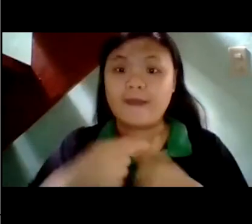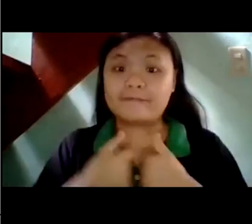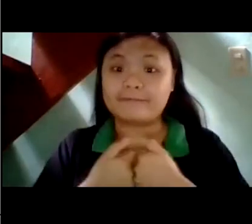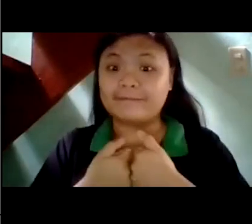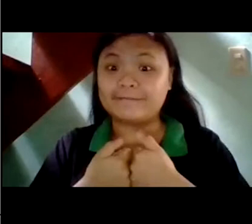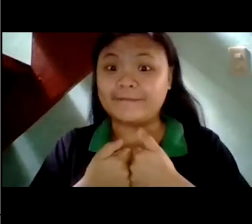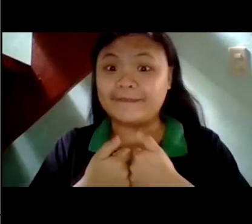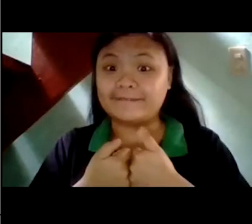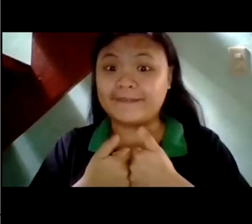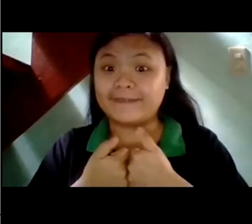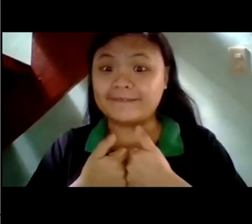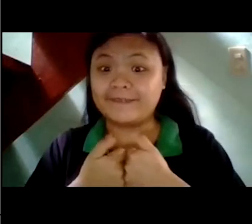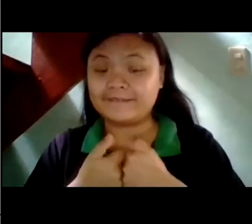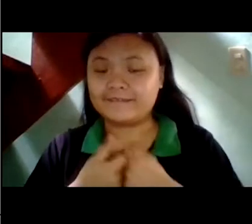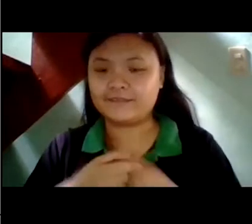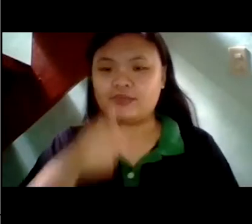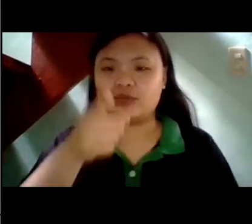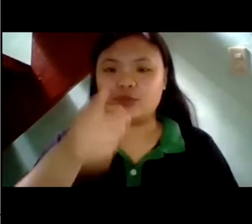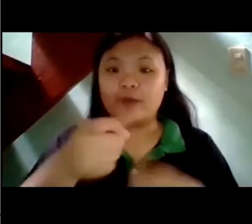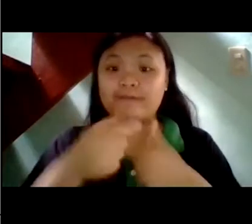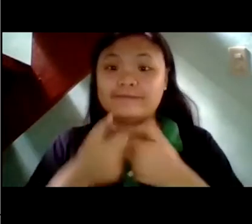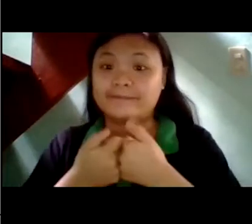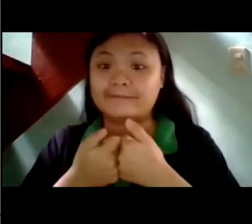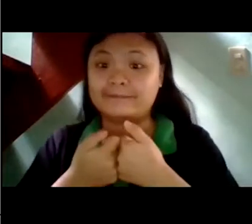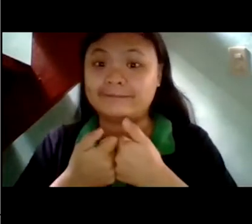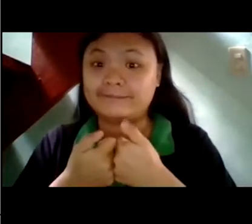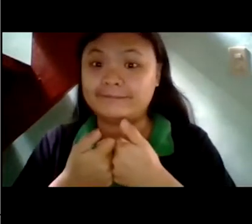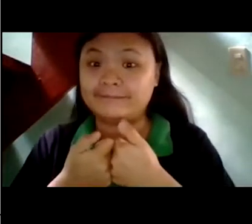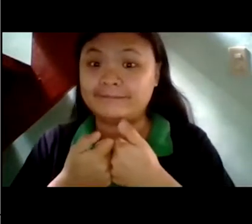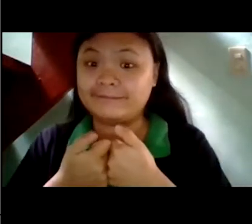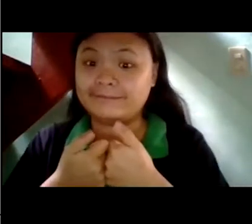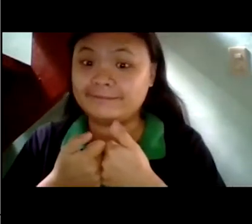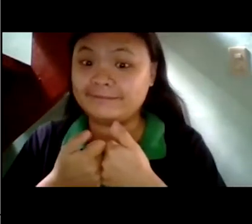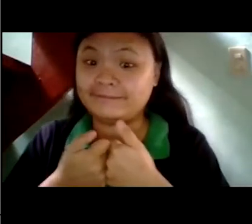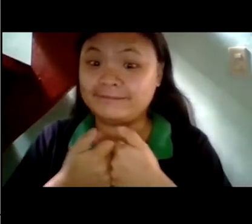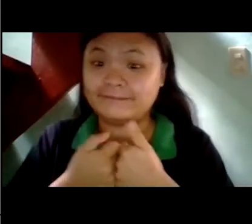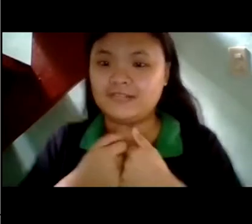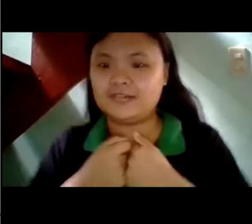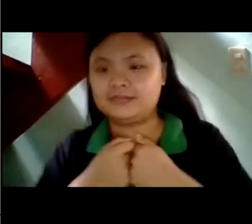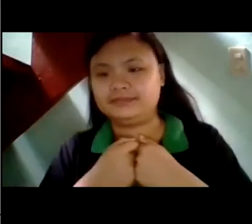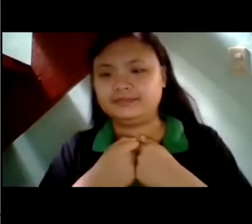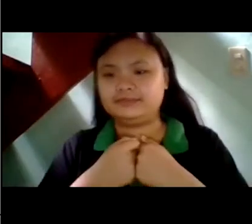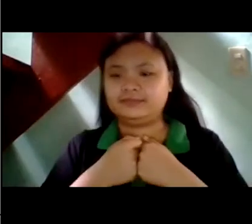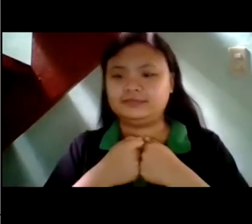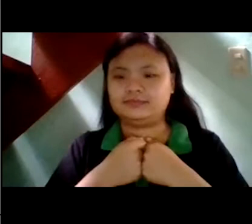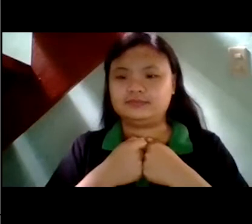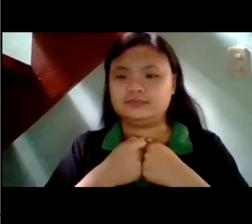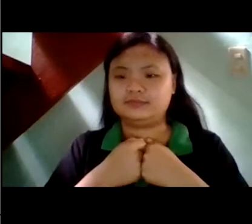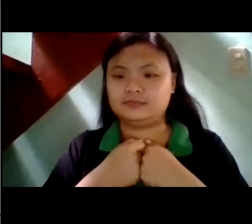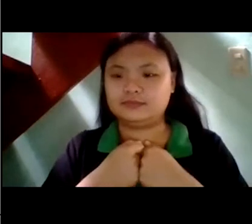So there's an the A and B, non-manual? yeah. Yes, there's an Okay. A and B, Okay. one with have manual, one with